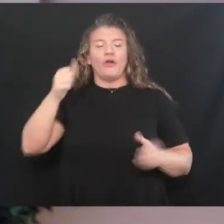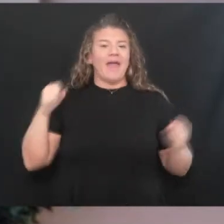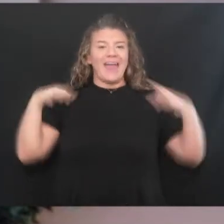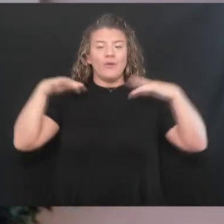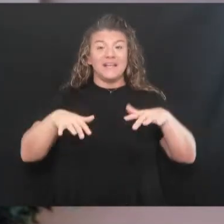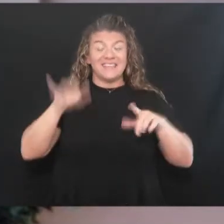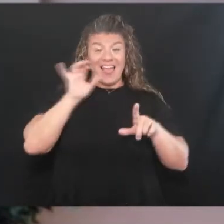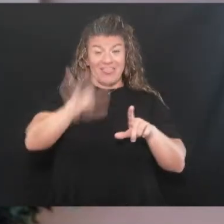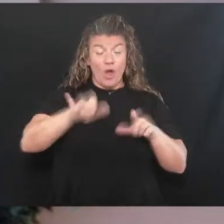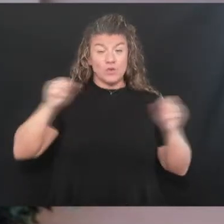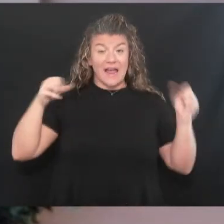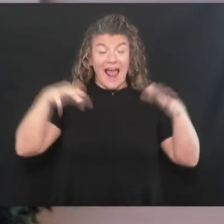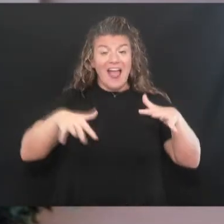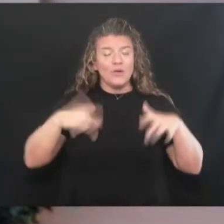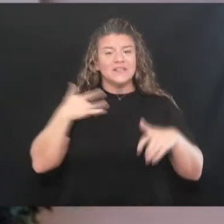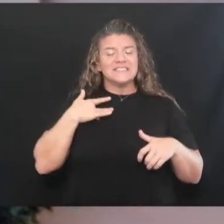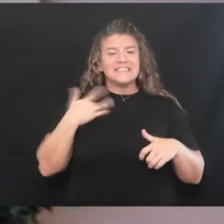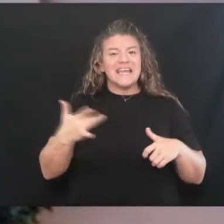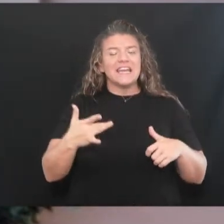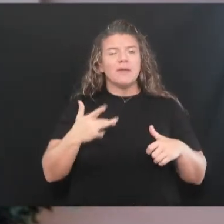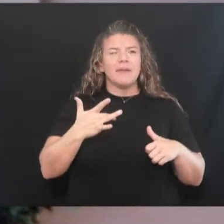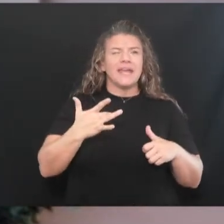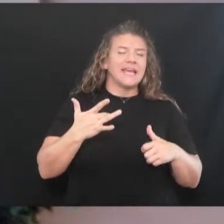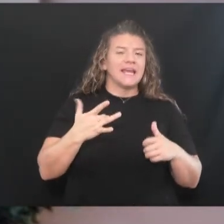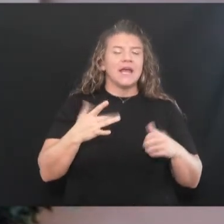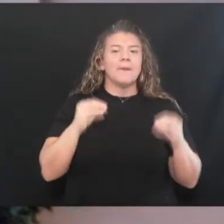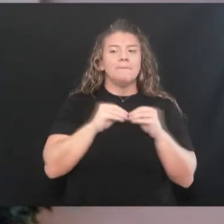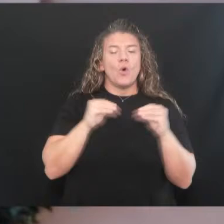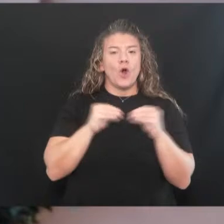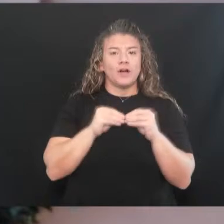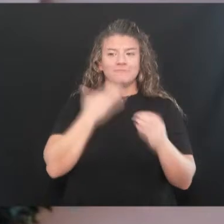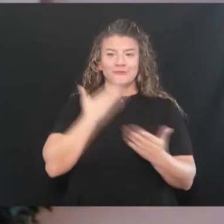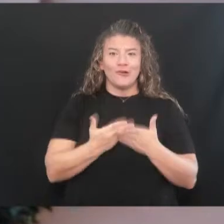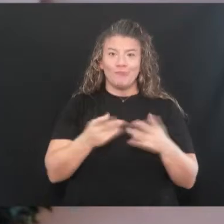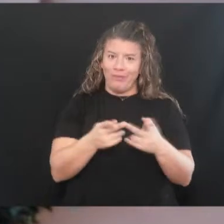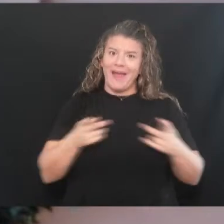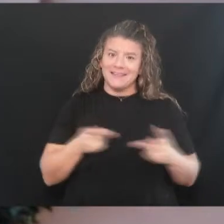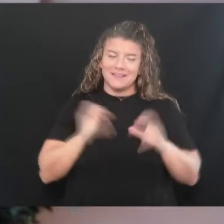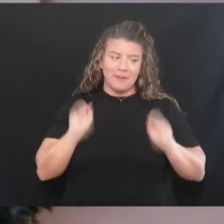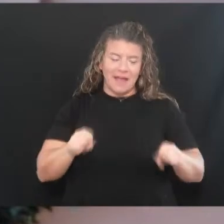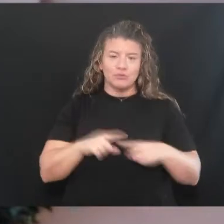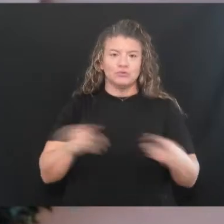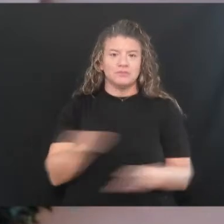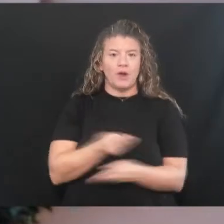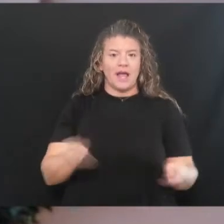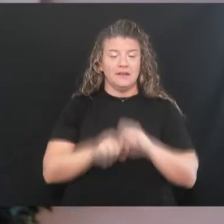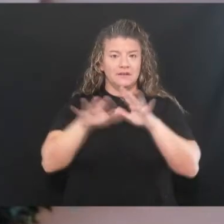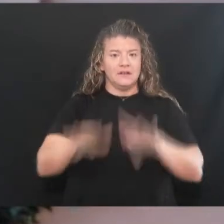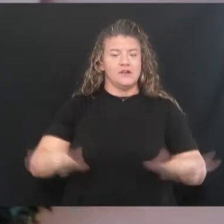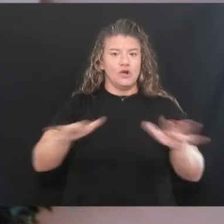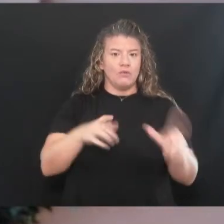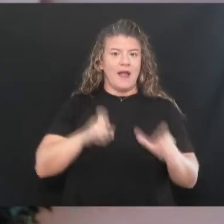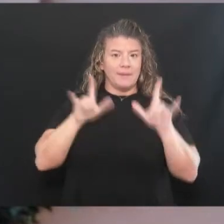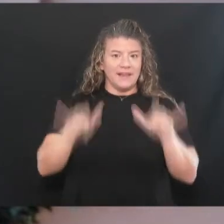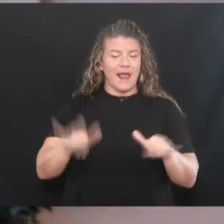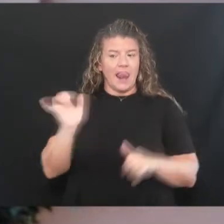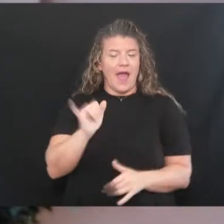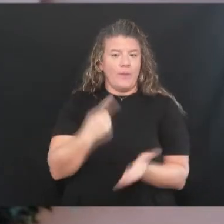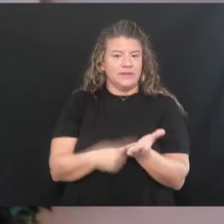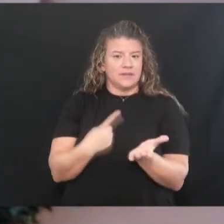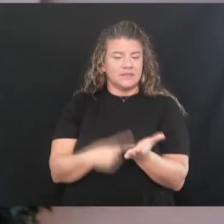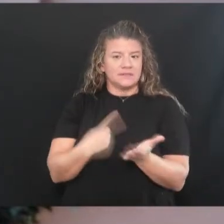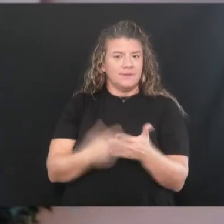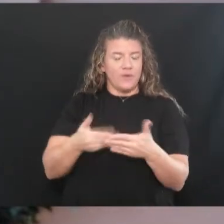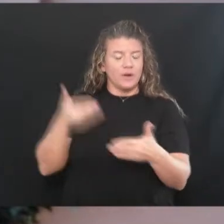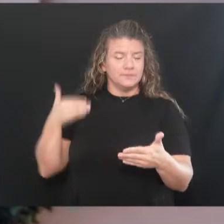those gatherings tend to be the kind of the fertile ground for the virus to spread really rapidly, like we had talked about